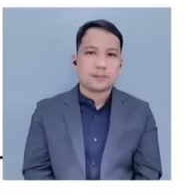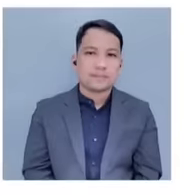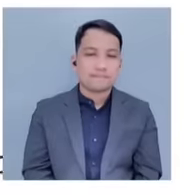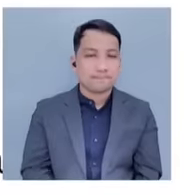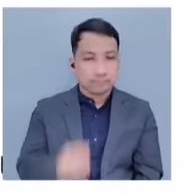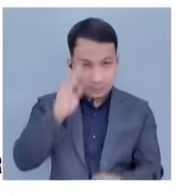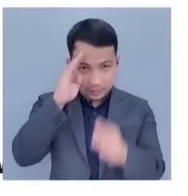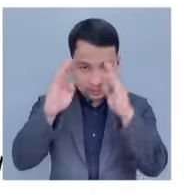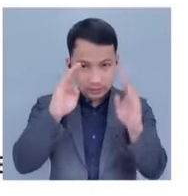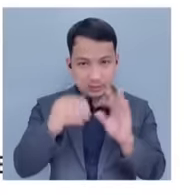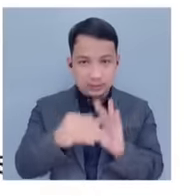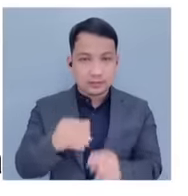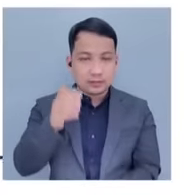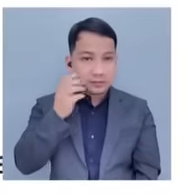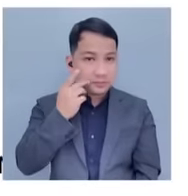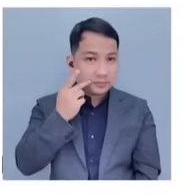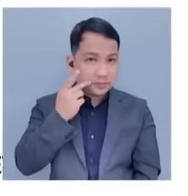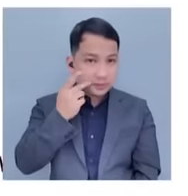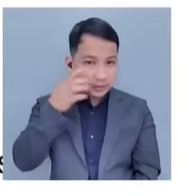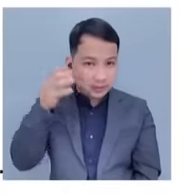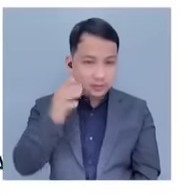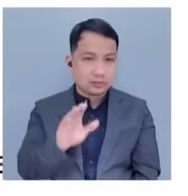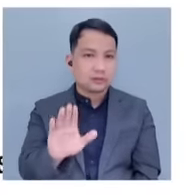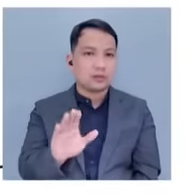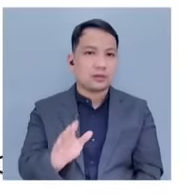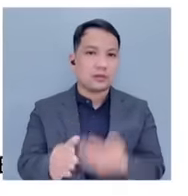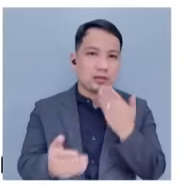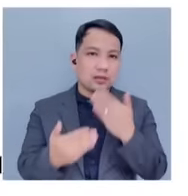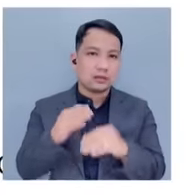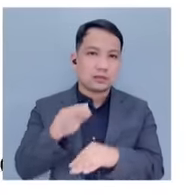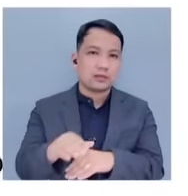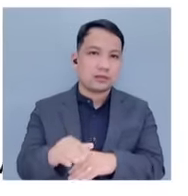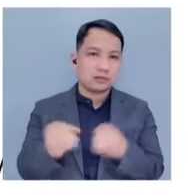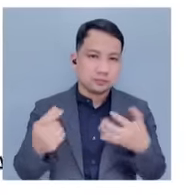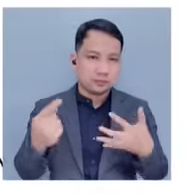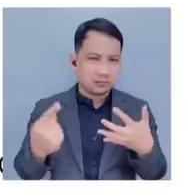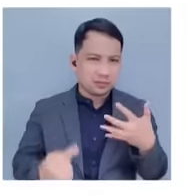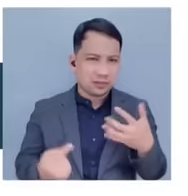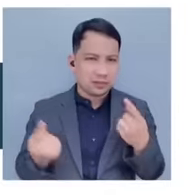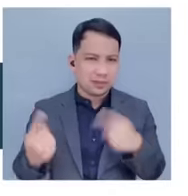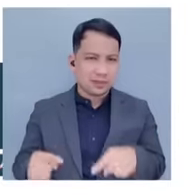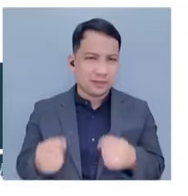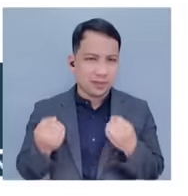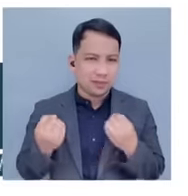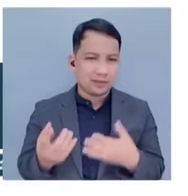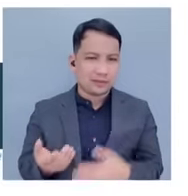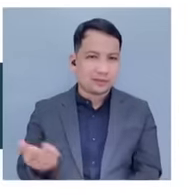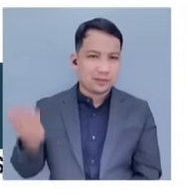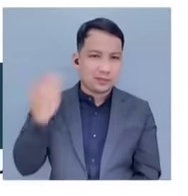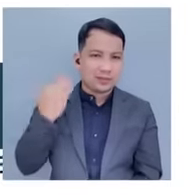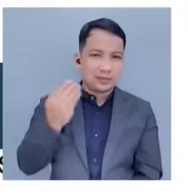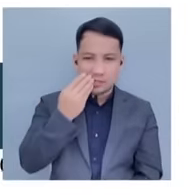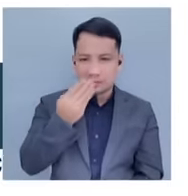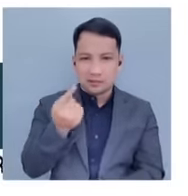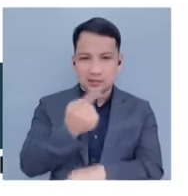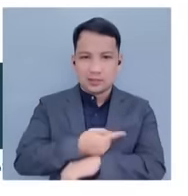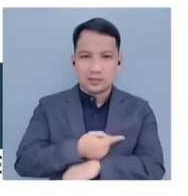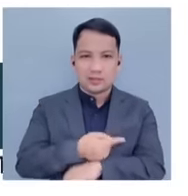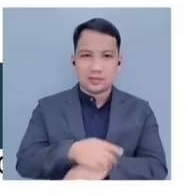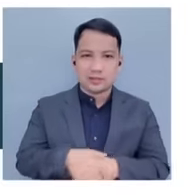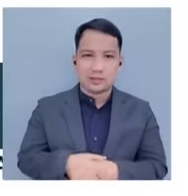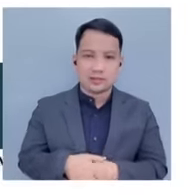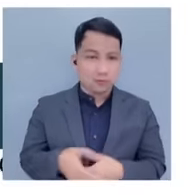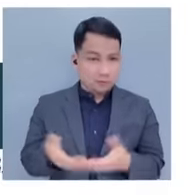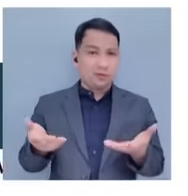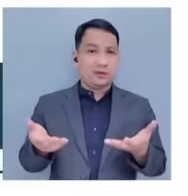afternoon, Carmina. Good afternoon to the viewers. Right. A lot has happened in the past few days, and we're just in, what,